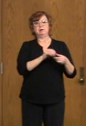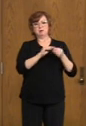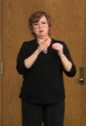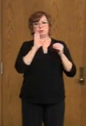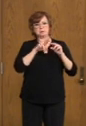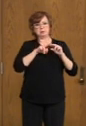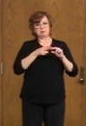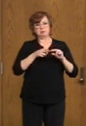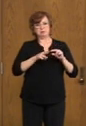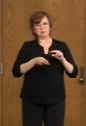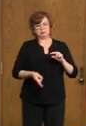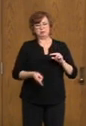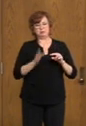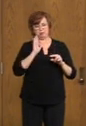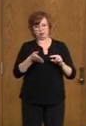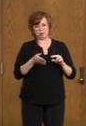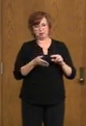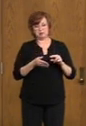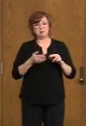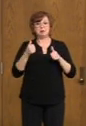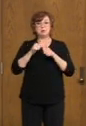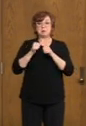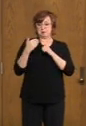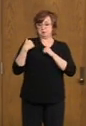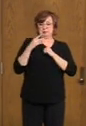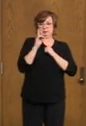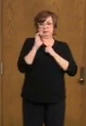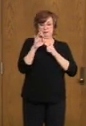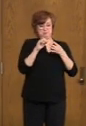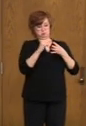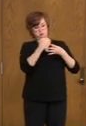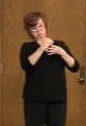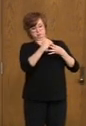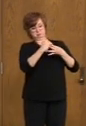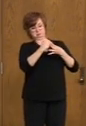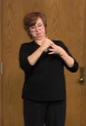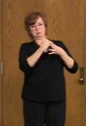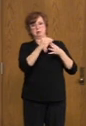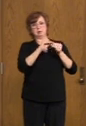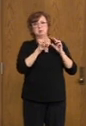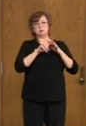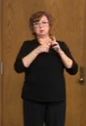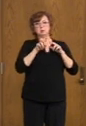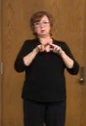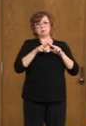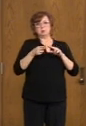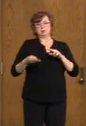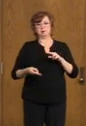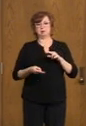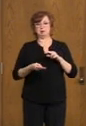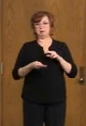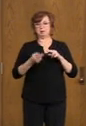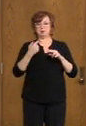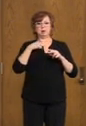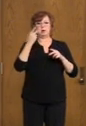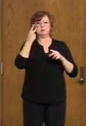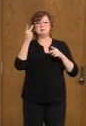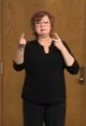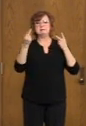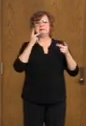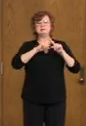see transmission, it's almost always lack of compliance with current measures. All of us have seen videos and pictures